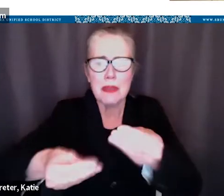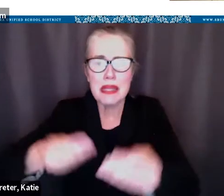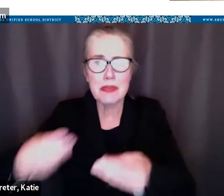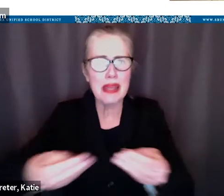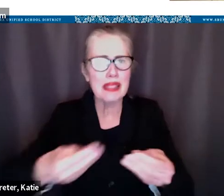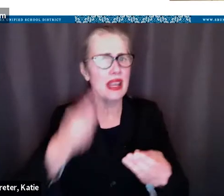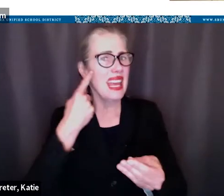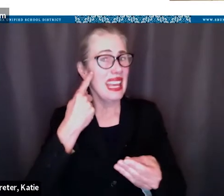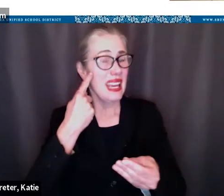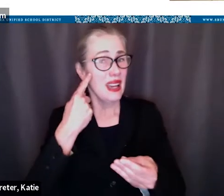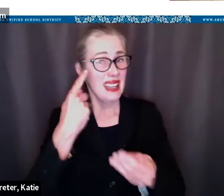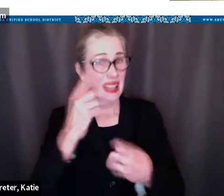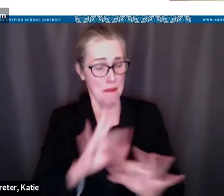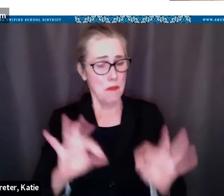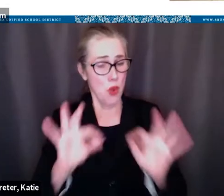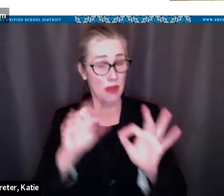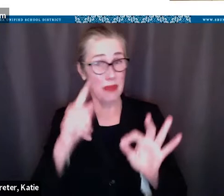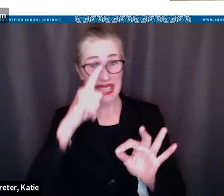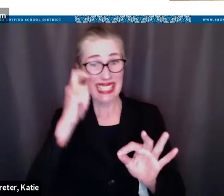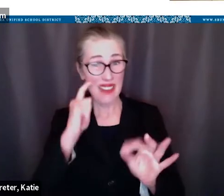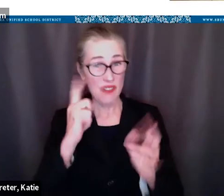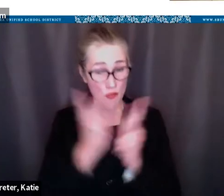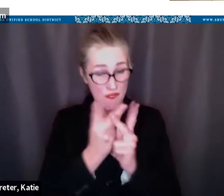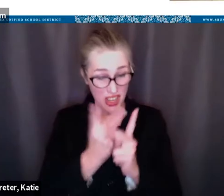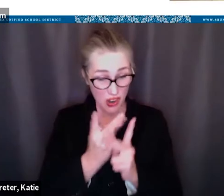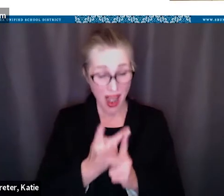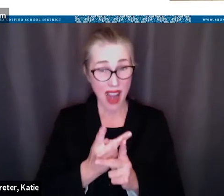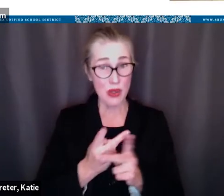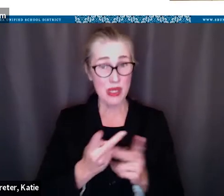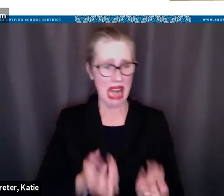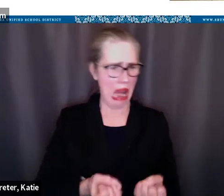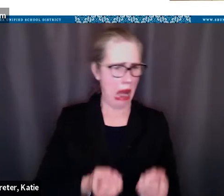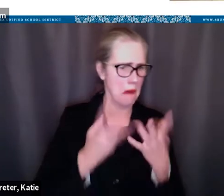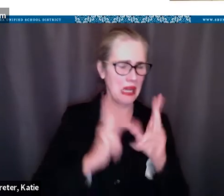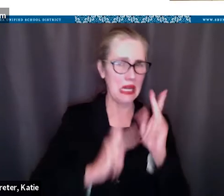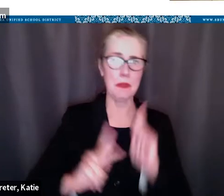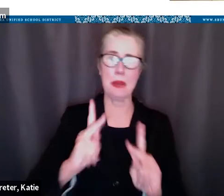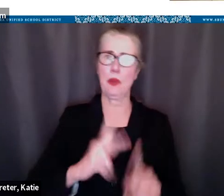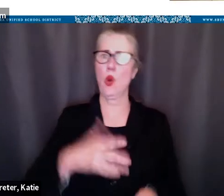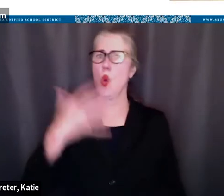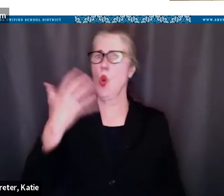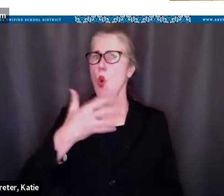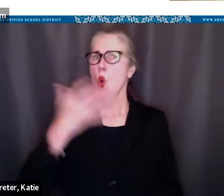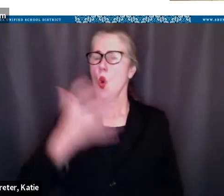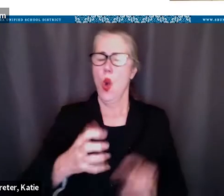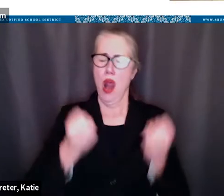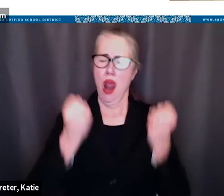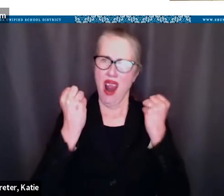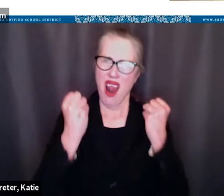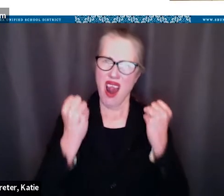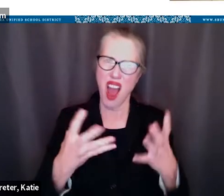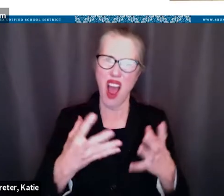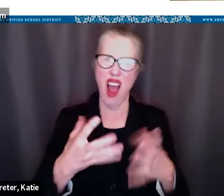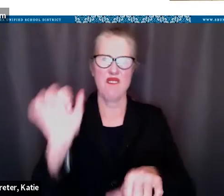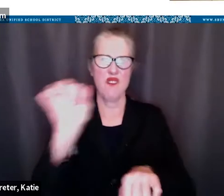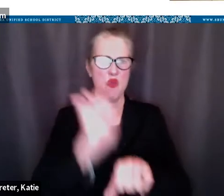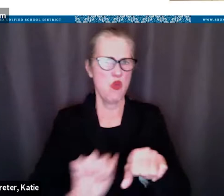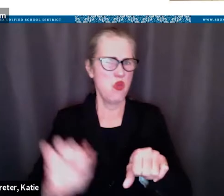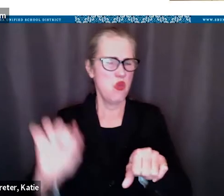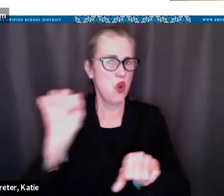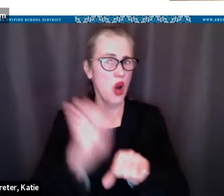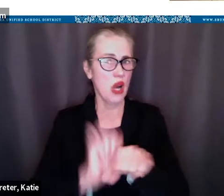if you f if you do the numbers and do the math it's an extremely heavy lift and the principles principles have been